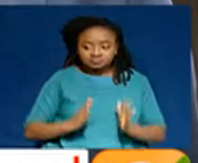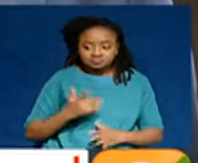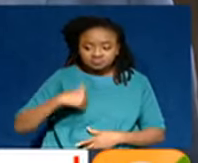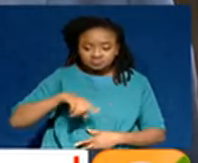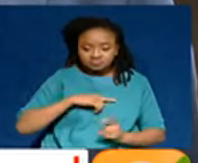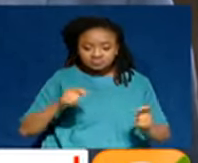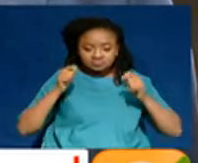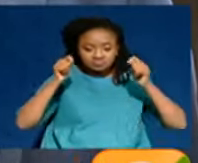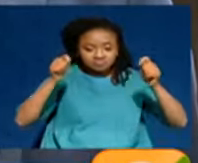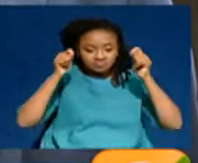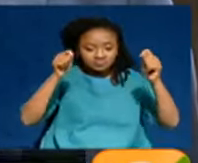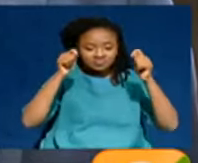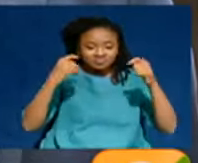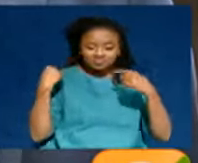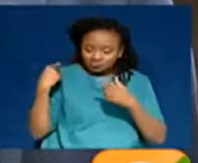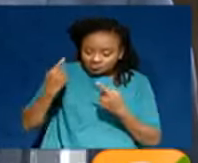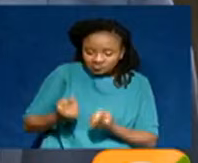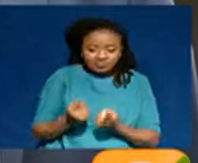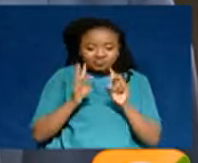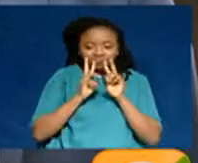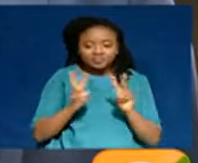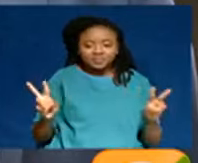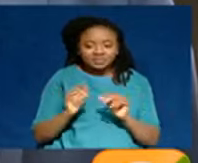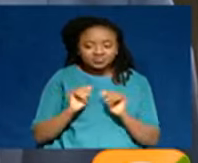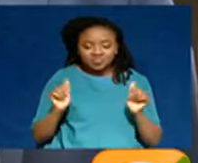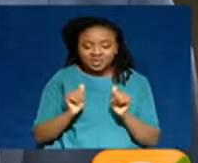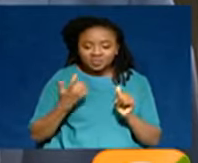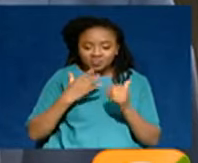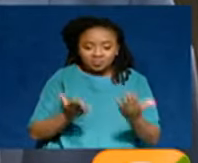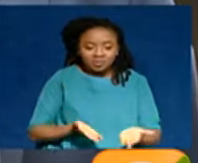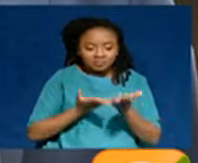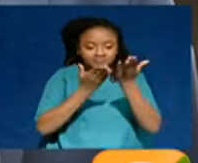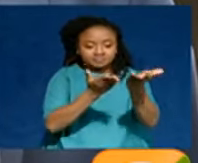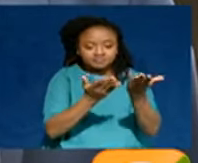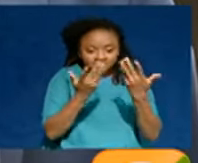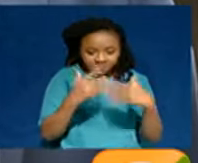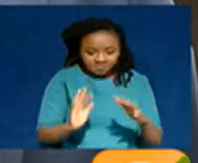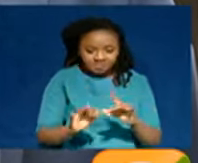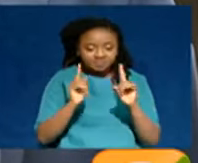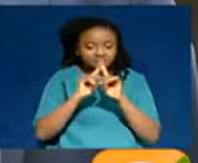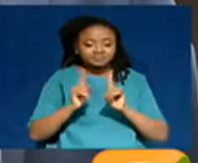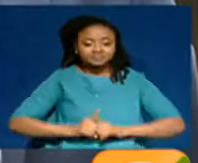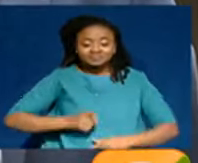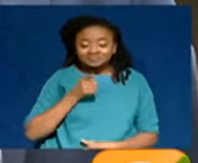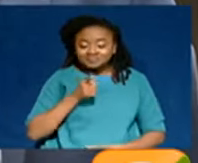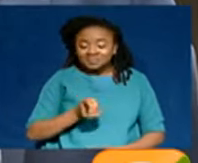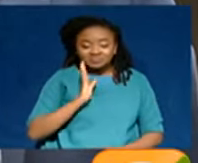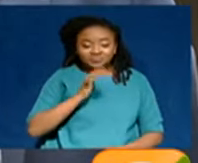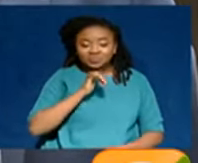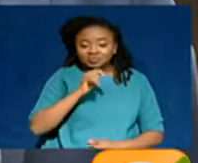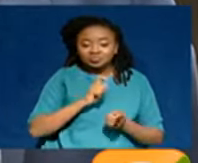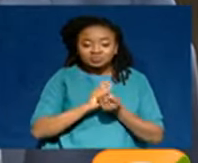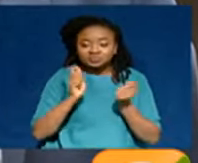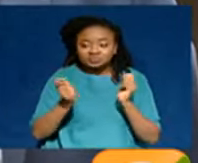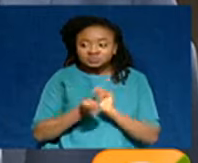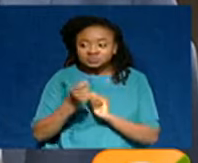have always been peaceful, and we have presented petitions. And this is not going to change because of